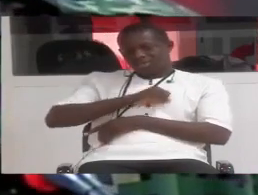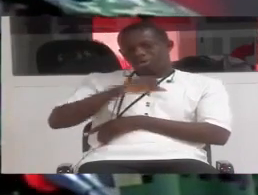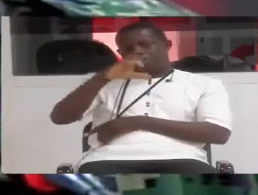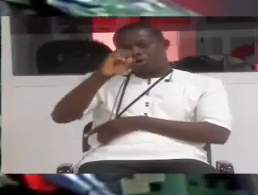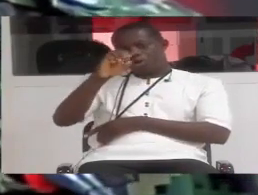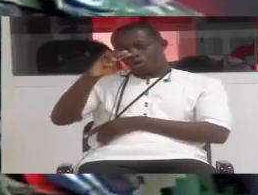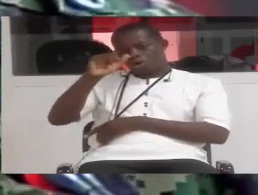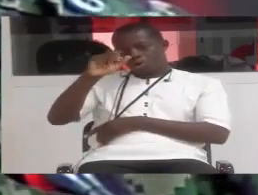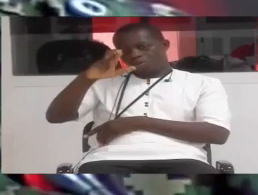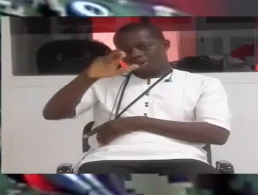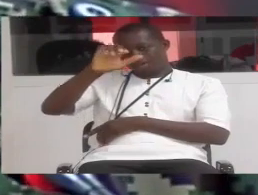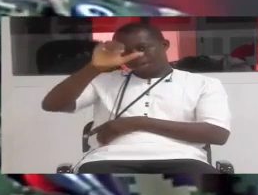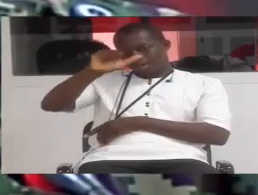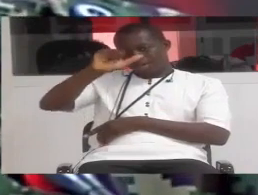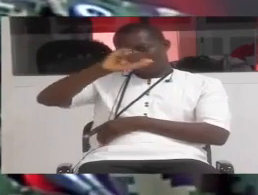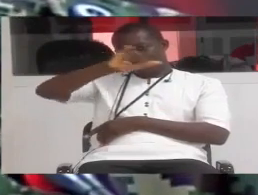Jallow